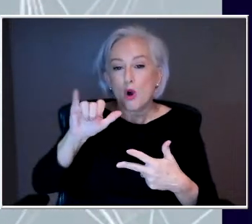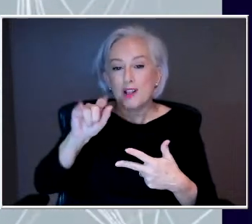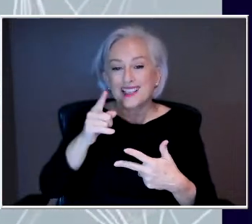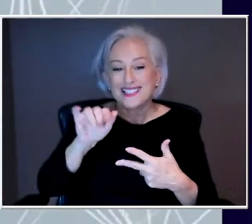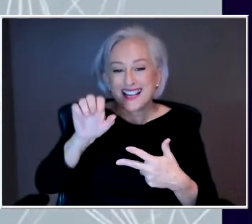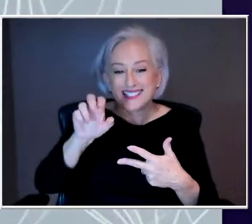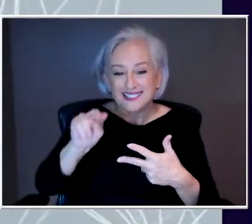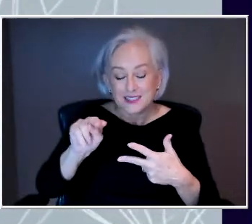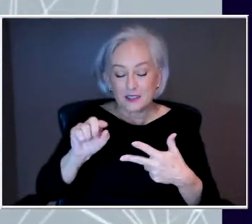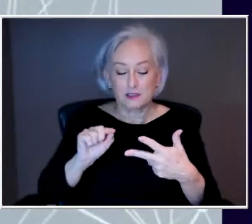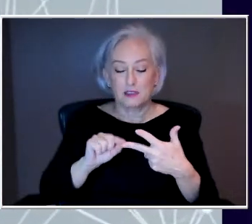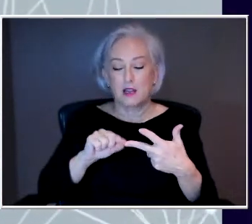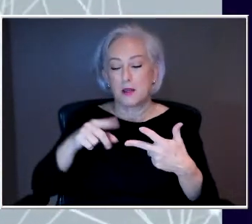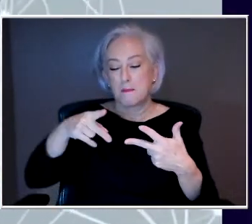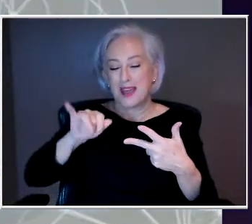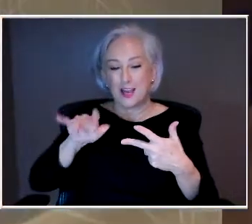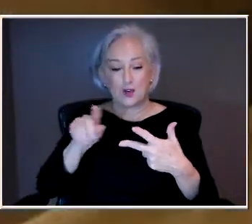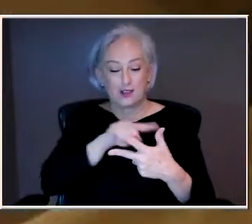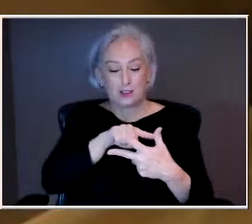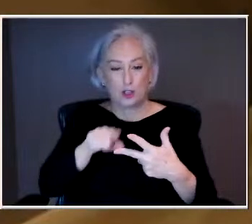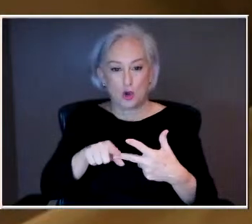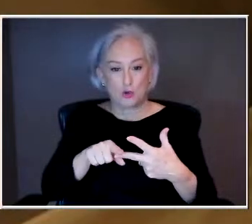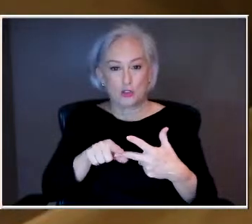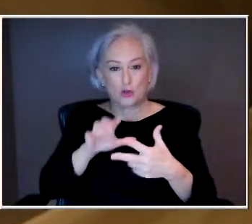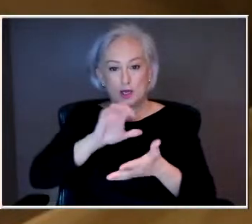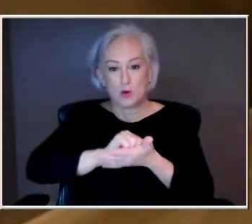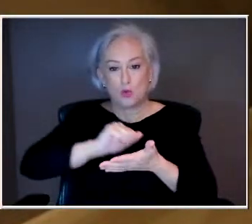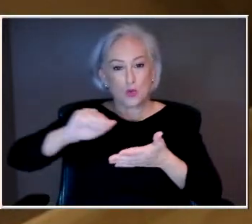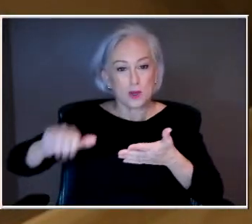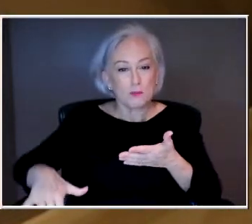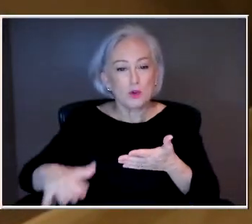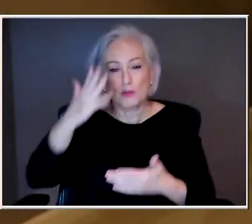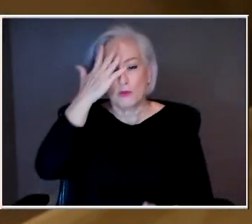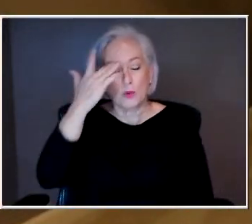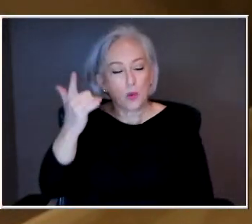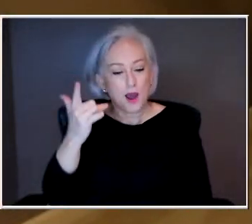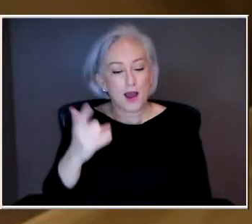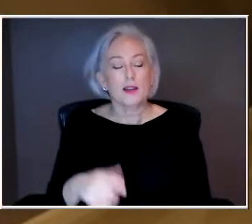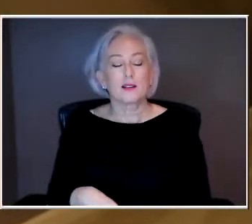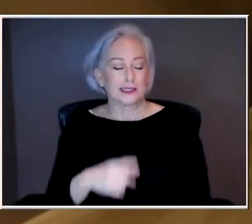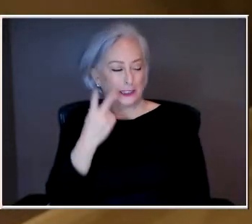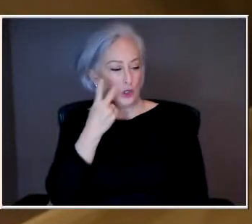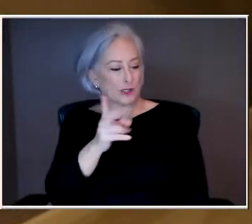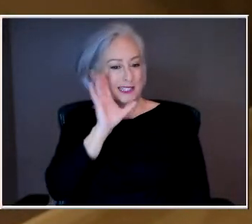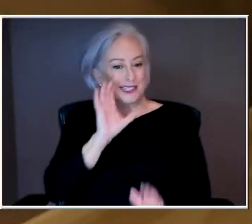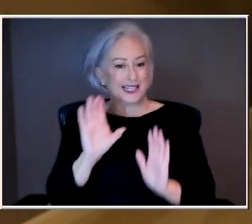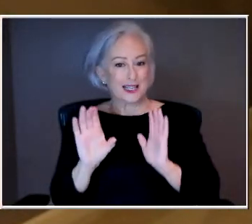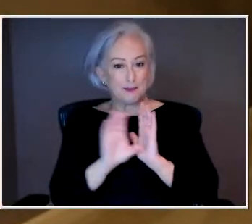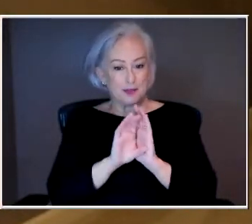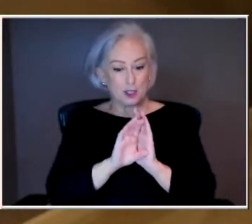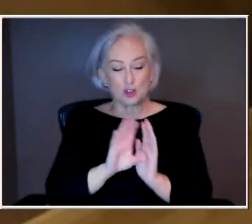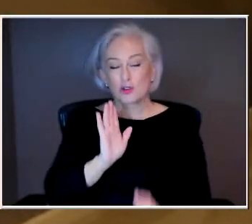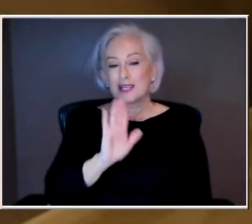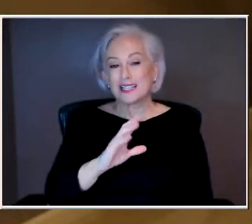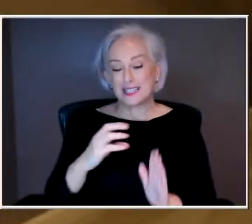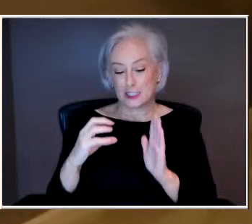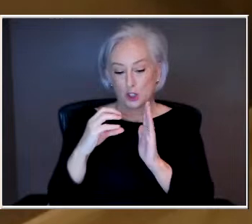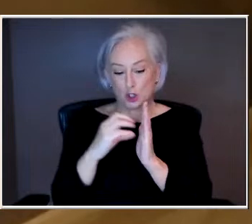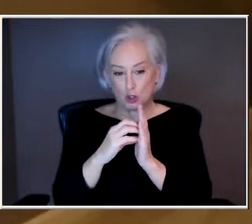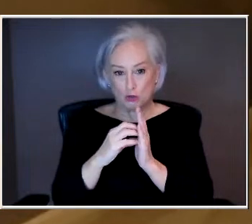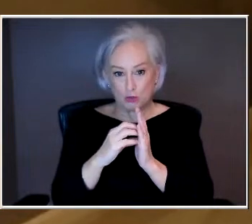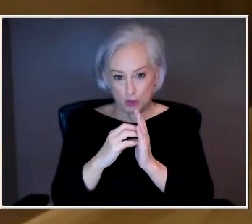you can see in the images there, you know, especially in Chris's case, the tumor, the mass was in the head of the